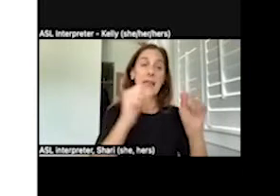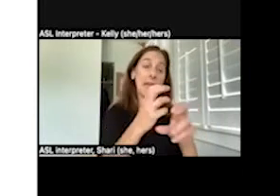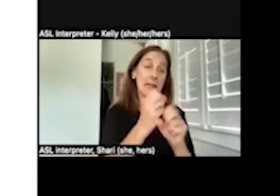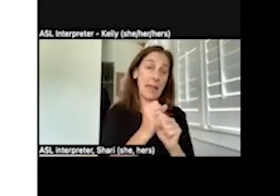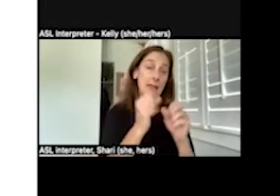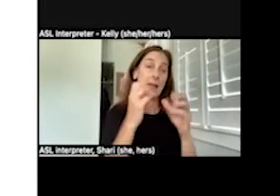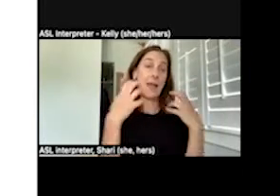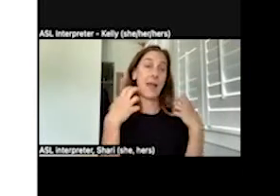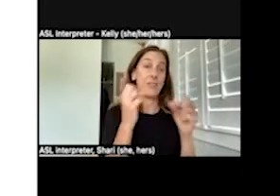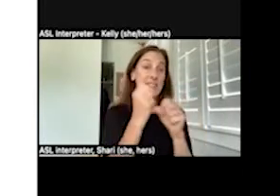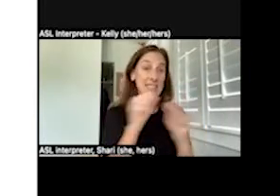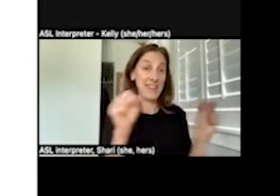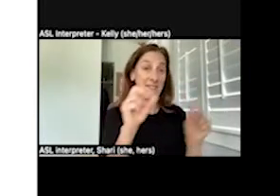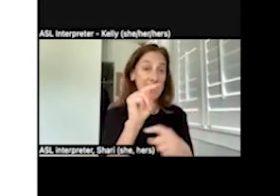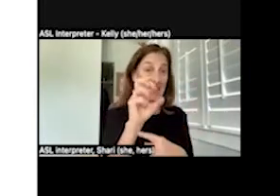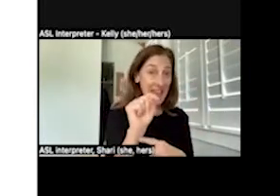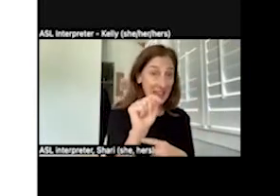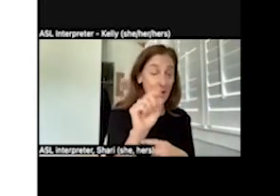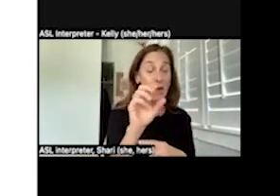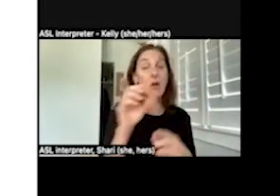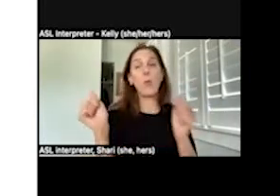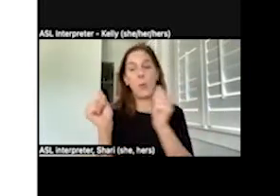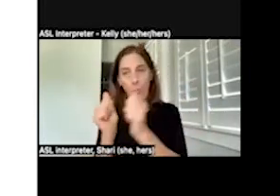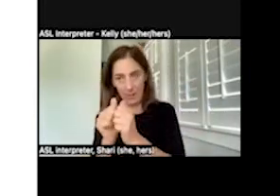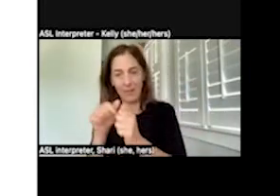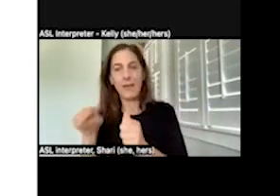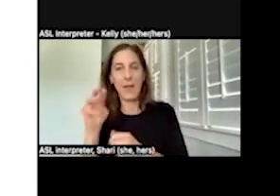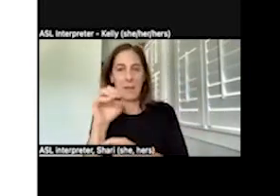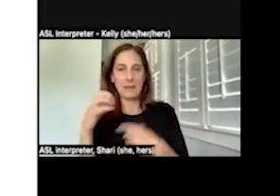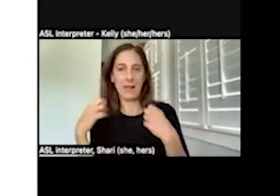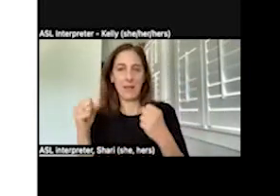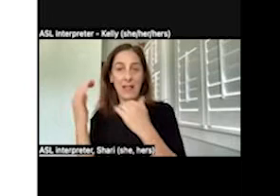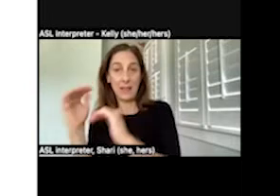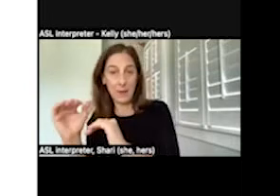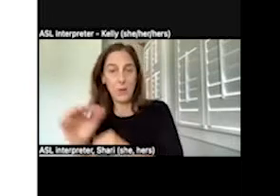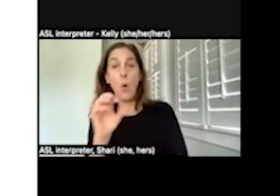possibly the Connector Care program with Mass Health Limited.